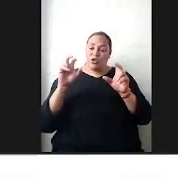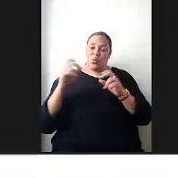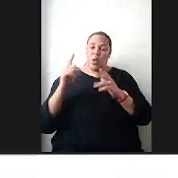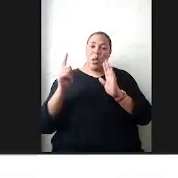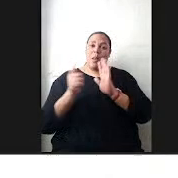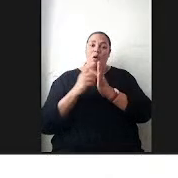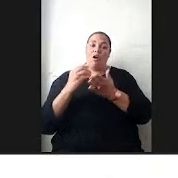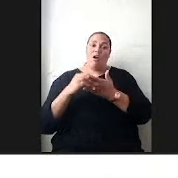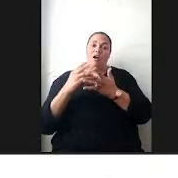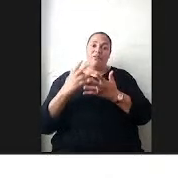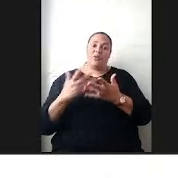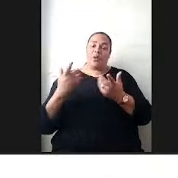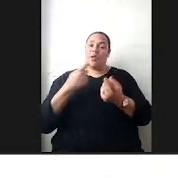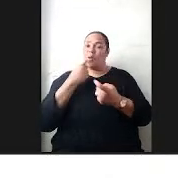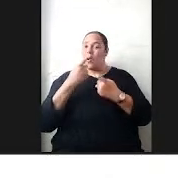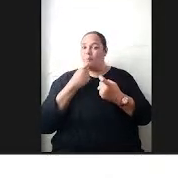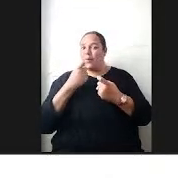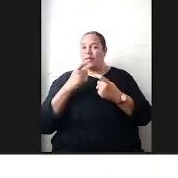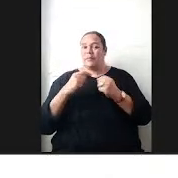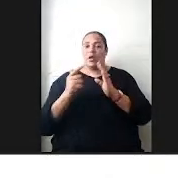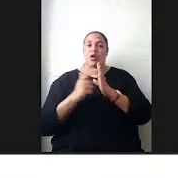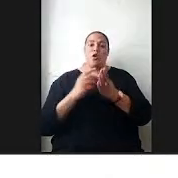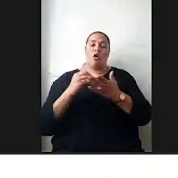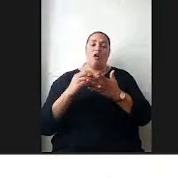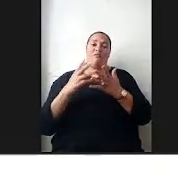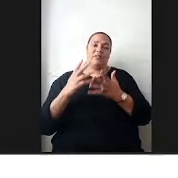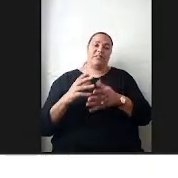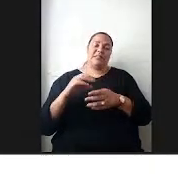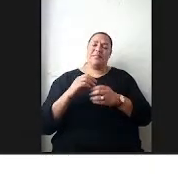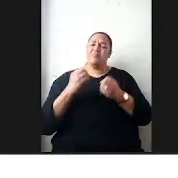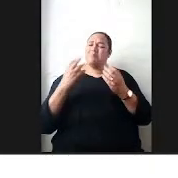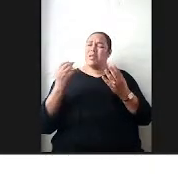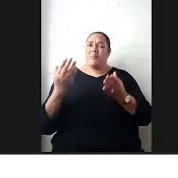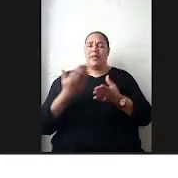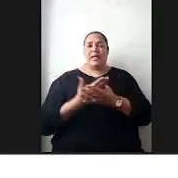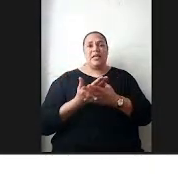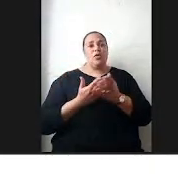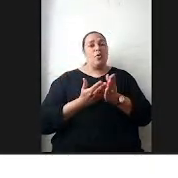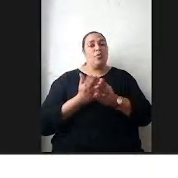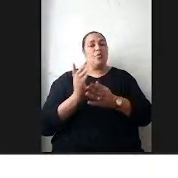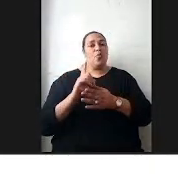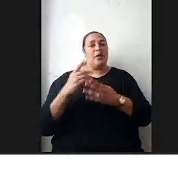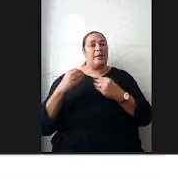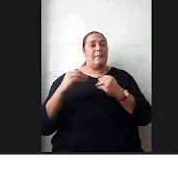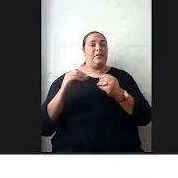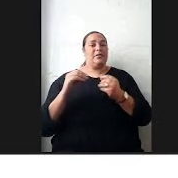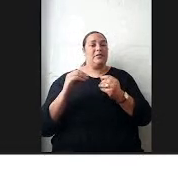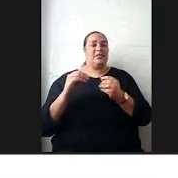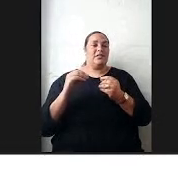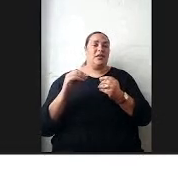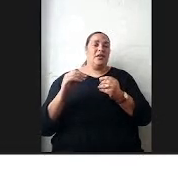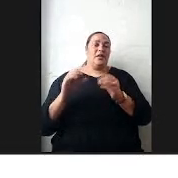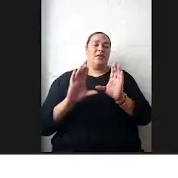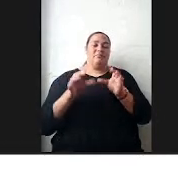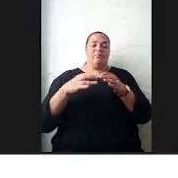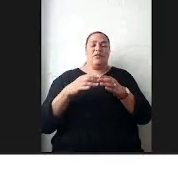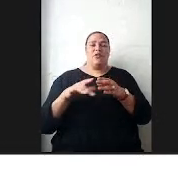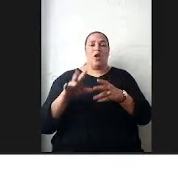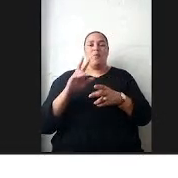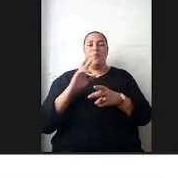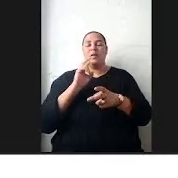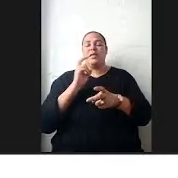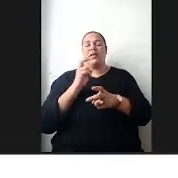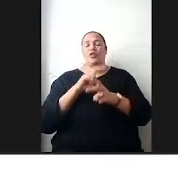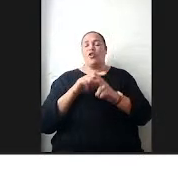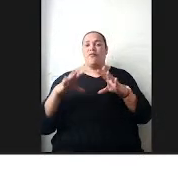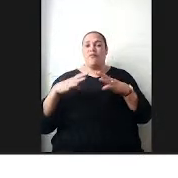their complaints against law enforcement, in many cases comes through the business chambers. So it comes from the informal sector business chamber, it comes through